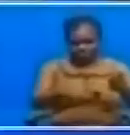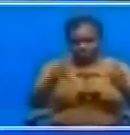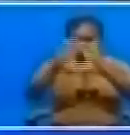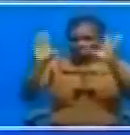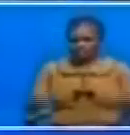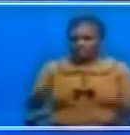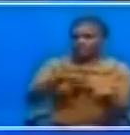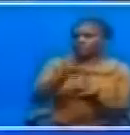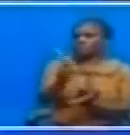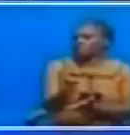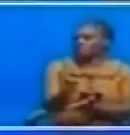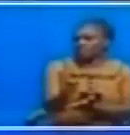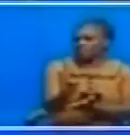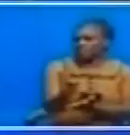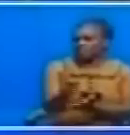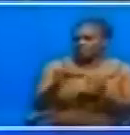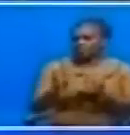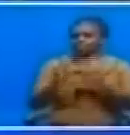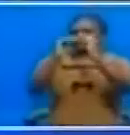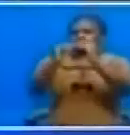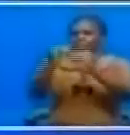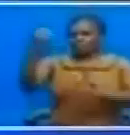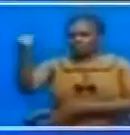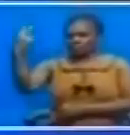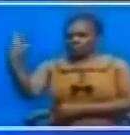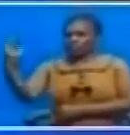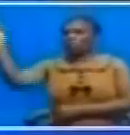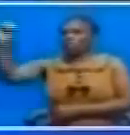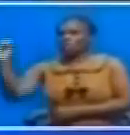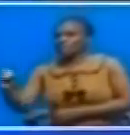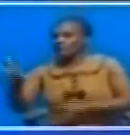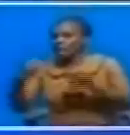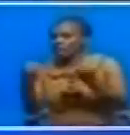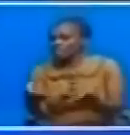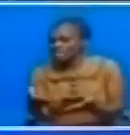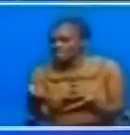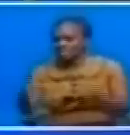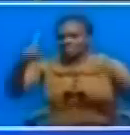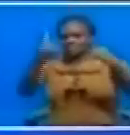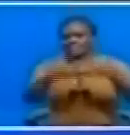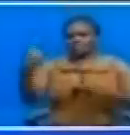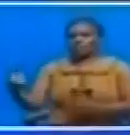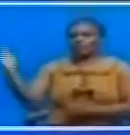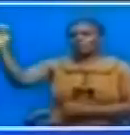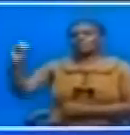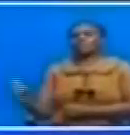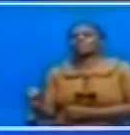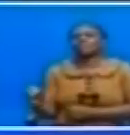bill would therefore rise from 52% to